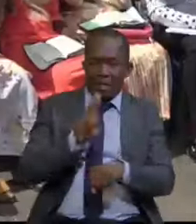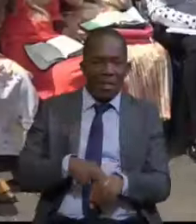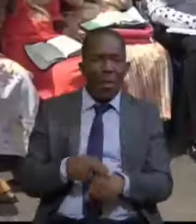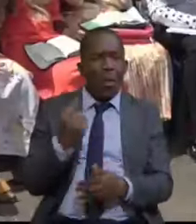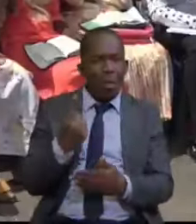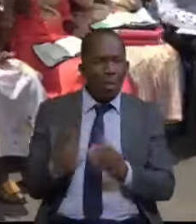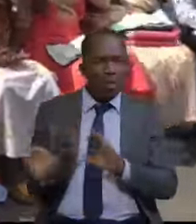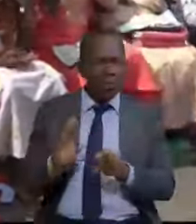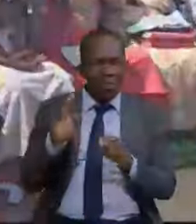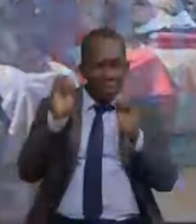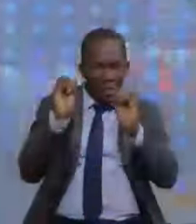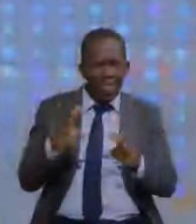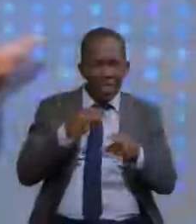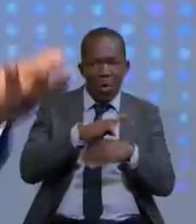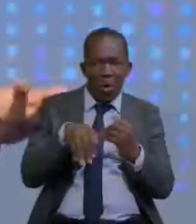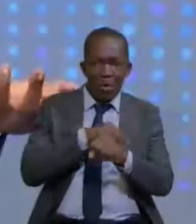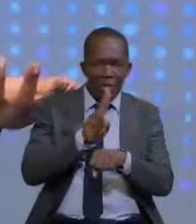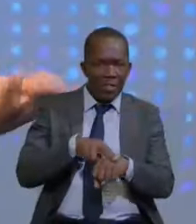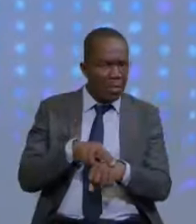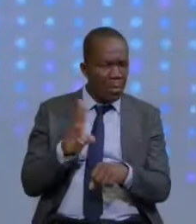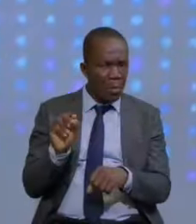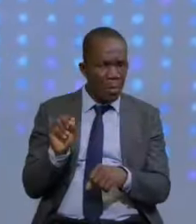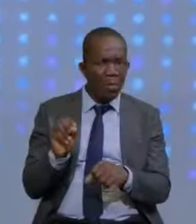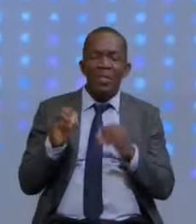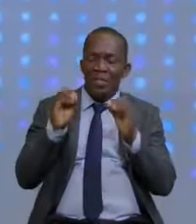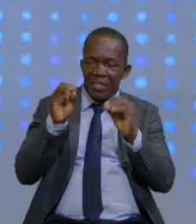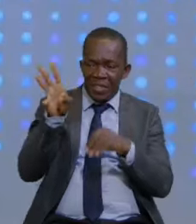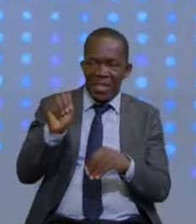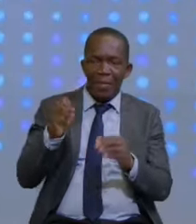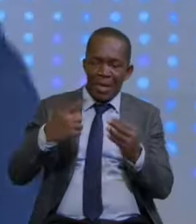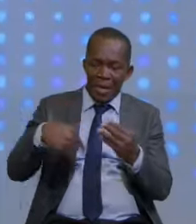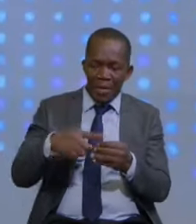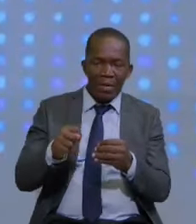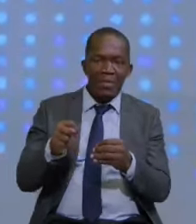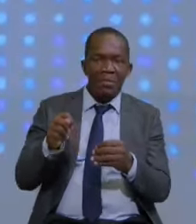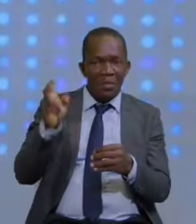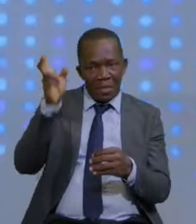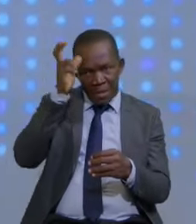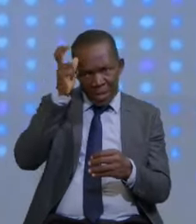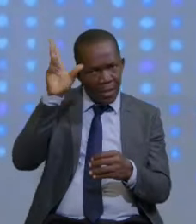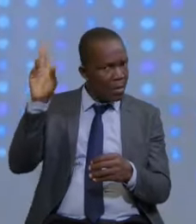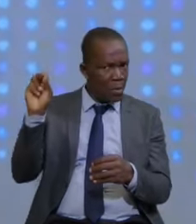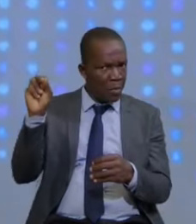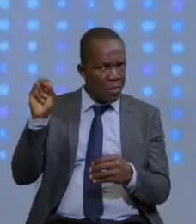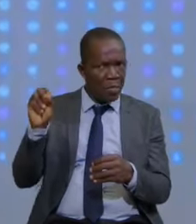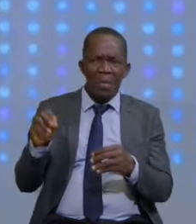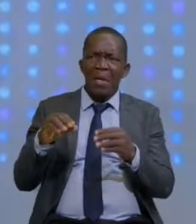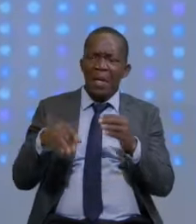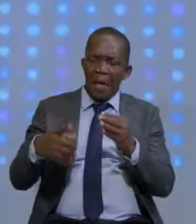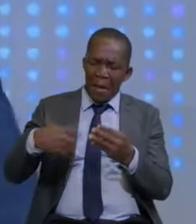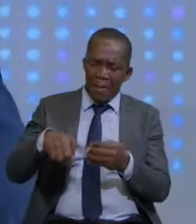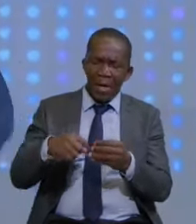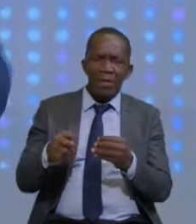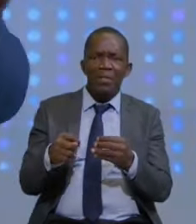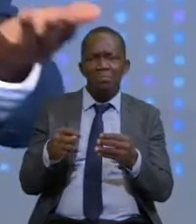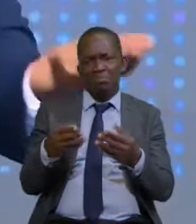about impossibility, about helplessness, about what evil spirits can do.